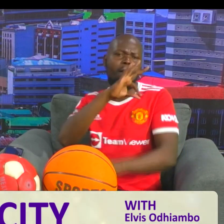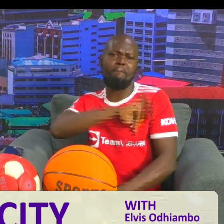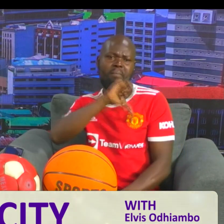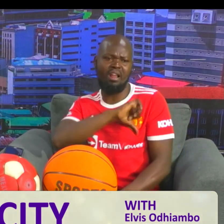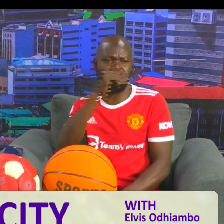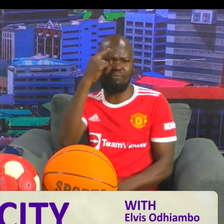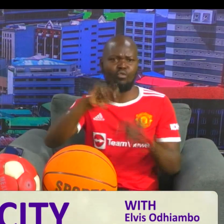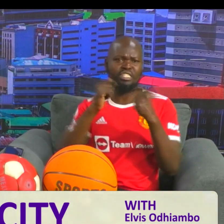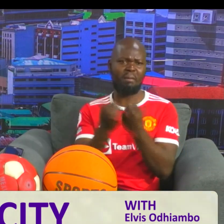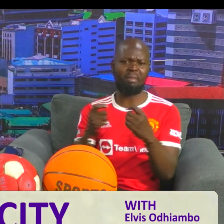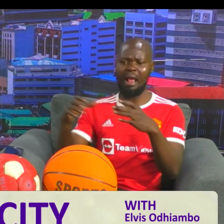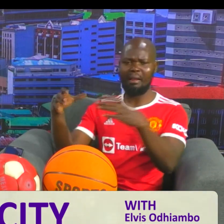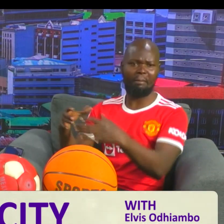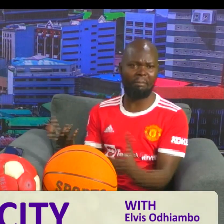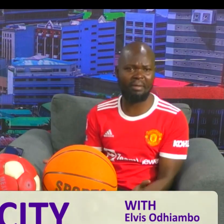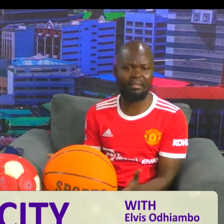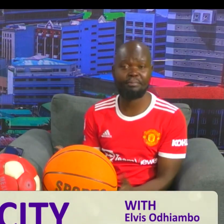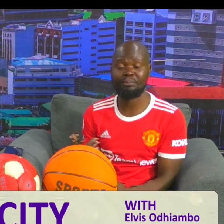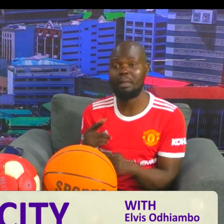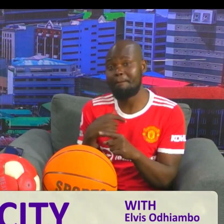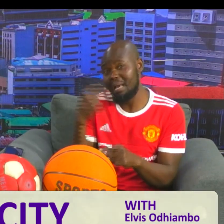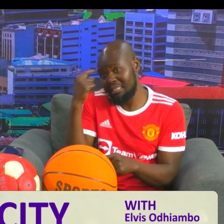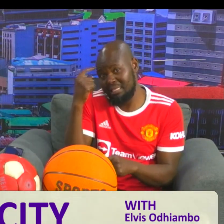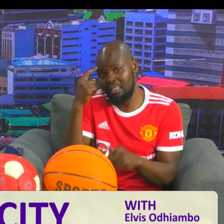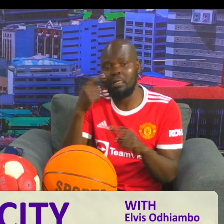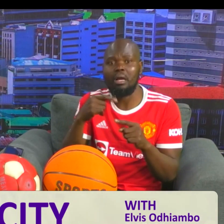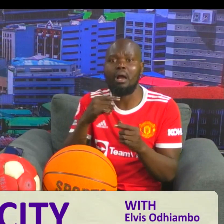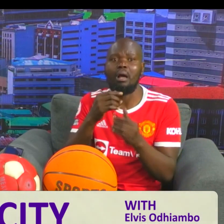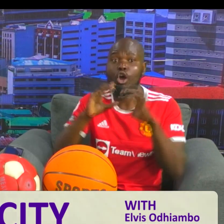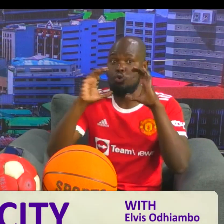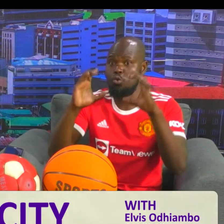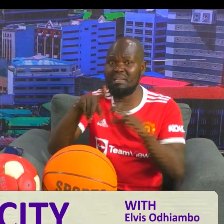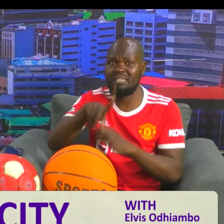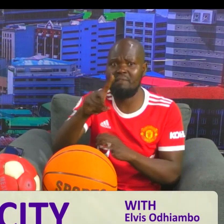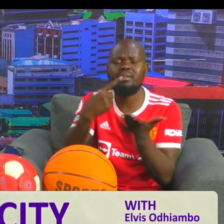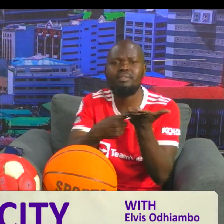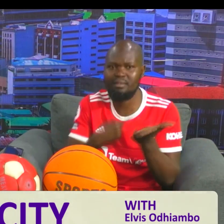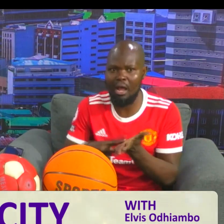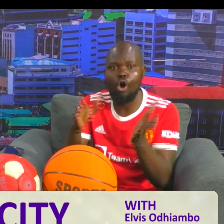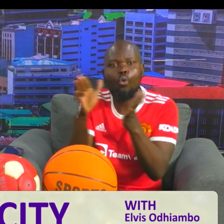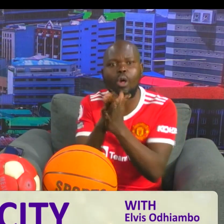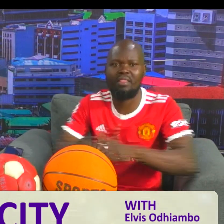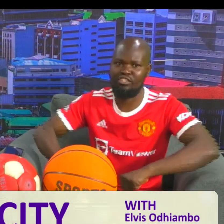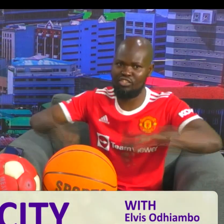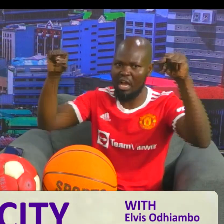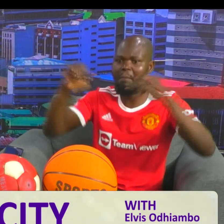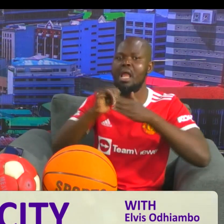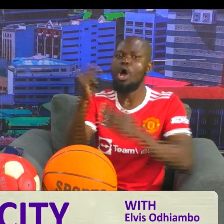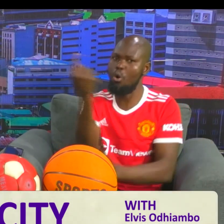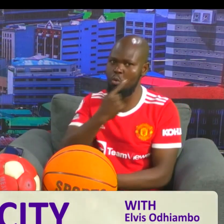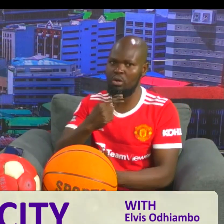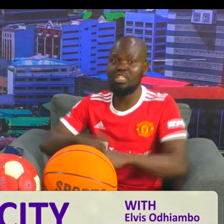club. Because there's a lot of benefits for a team when Right. you participate in these other leagues apart from the KPL. So I